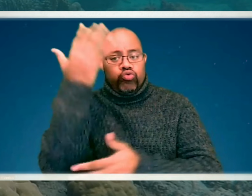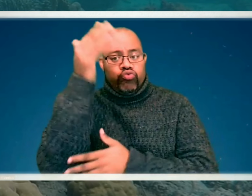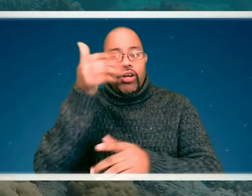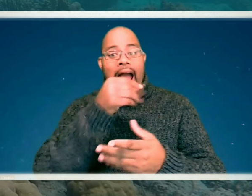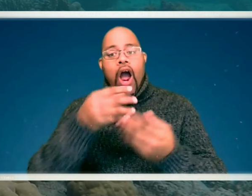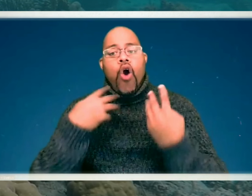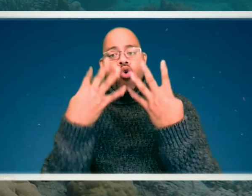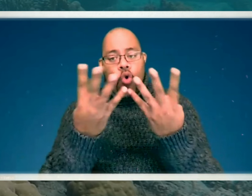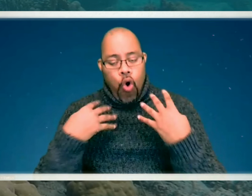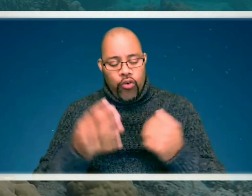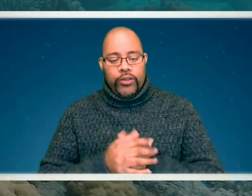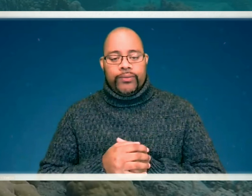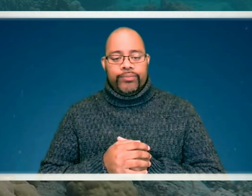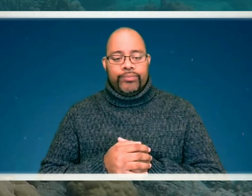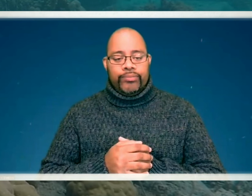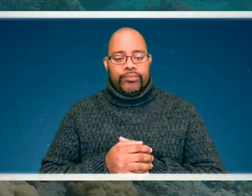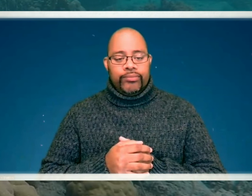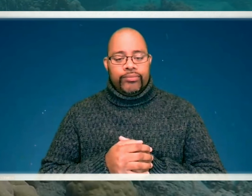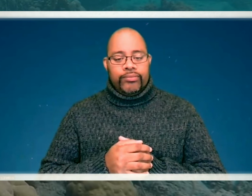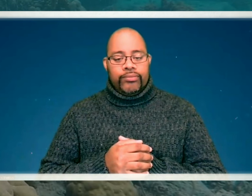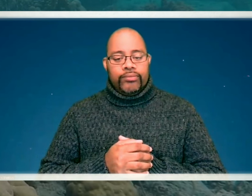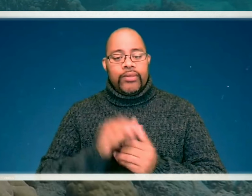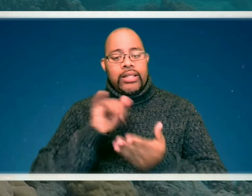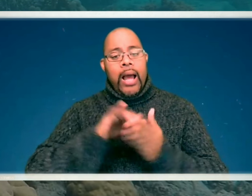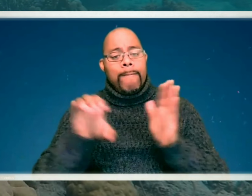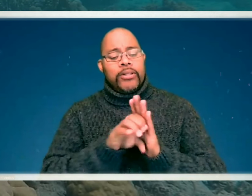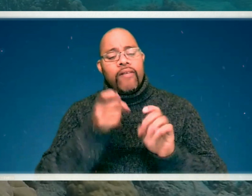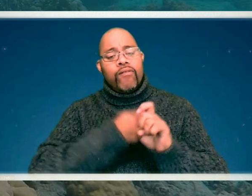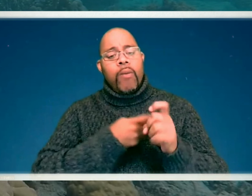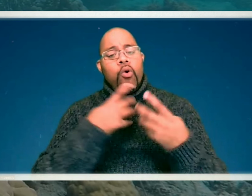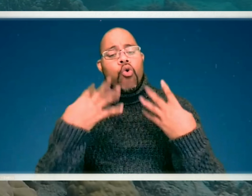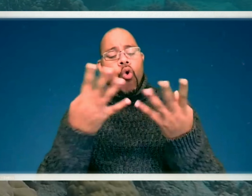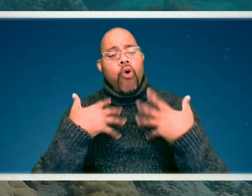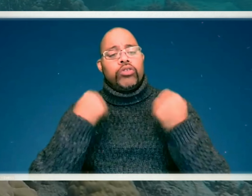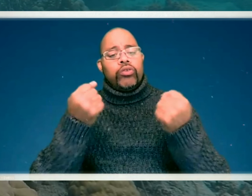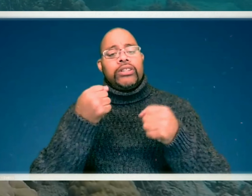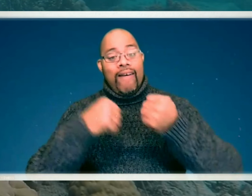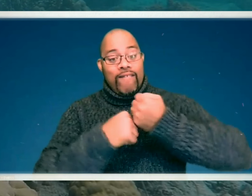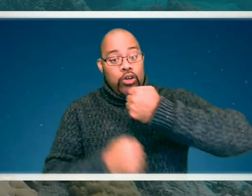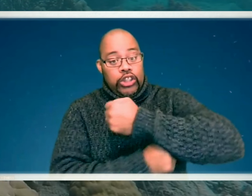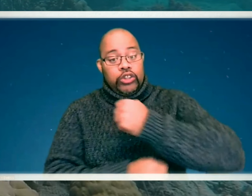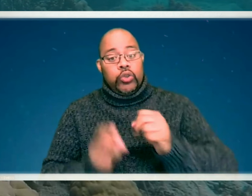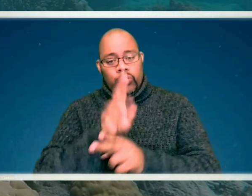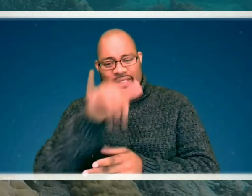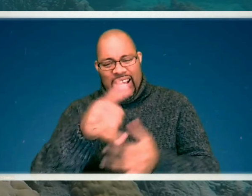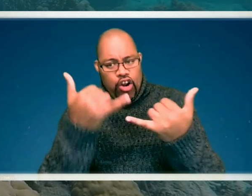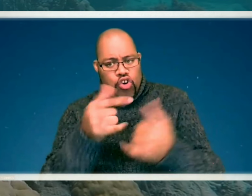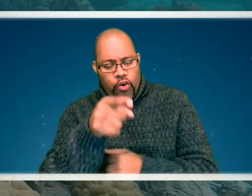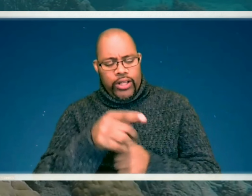And this photo is taken from the Coral Restoration Foundation, which actually is using this method currently.